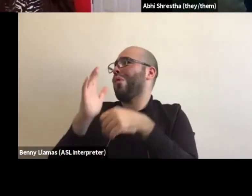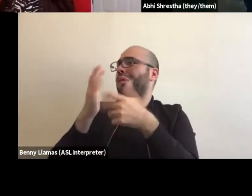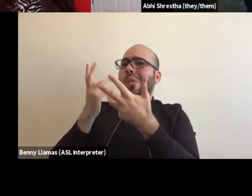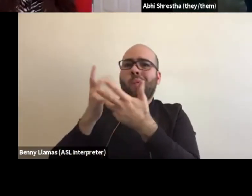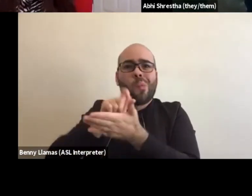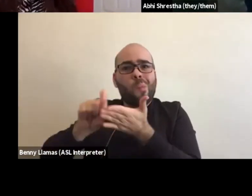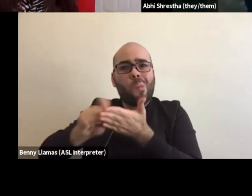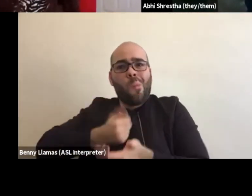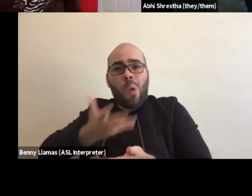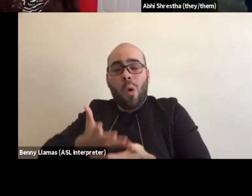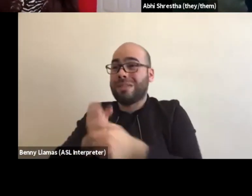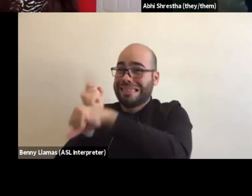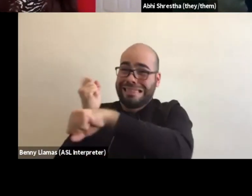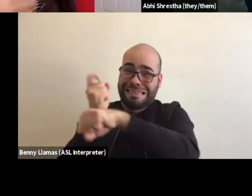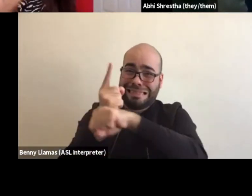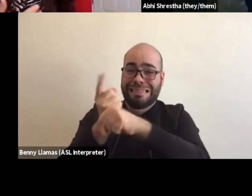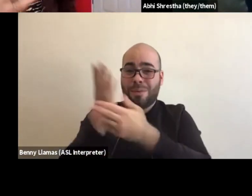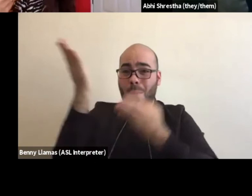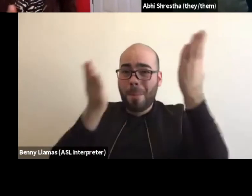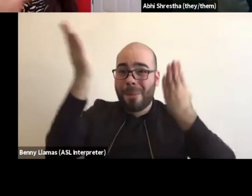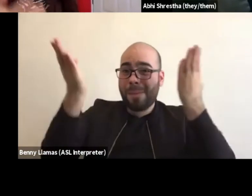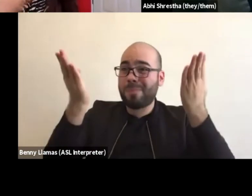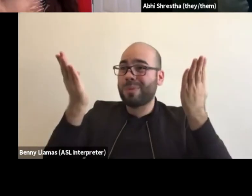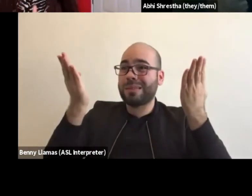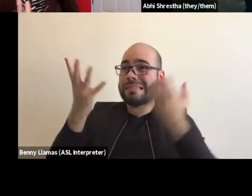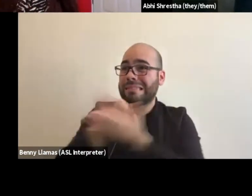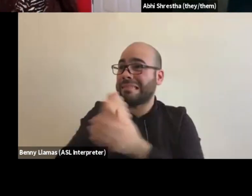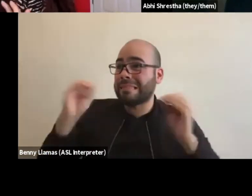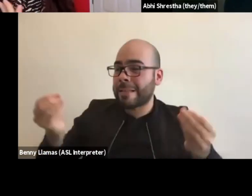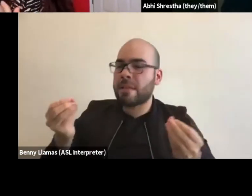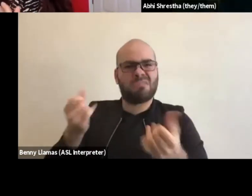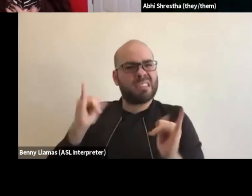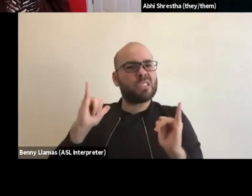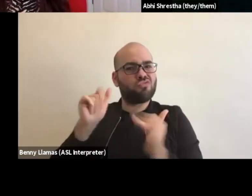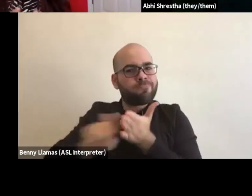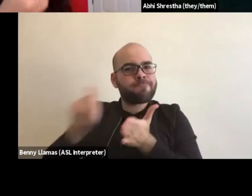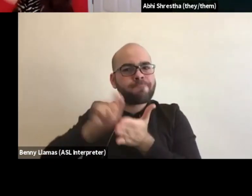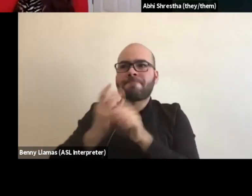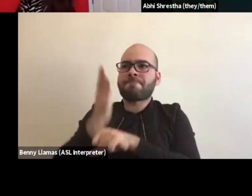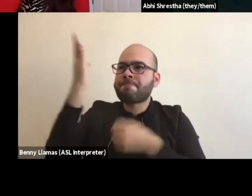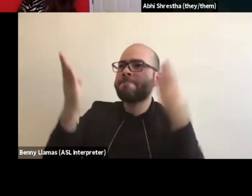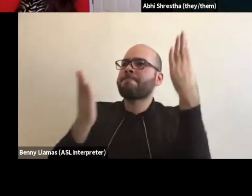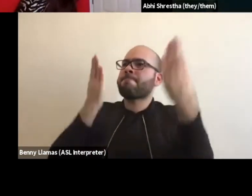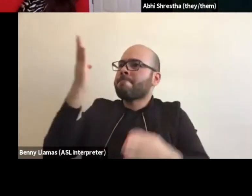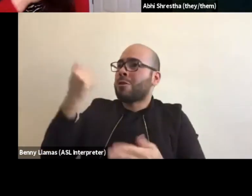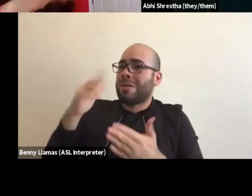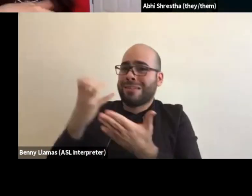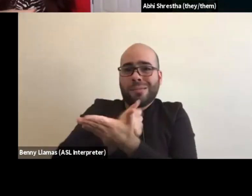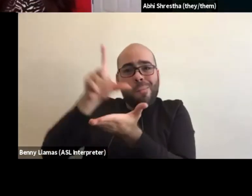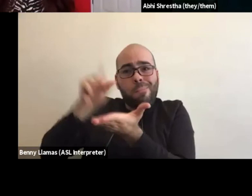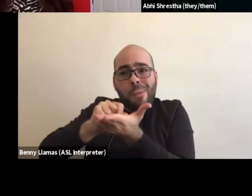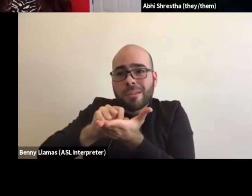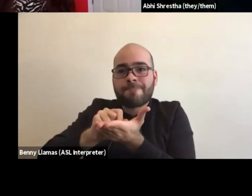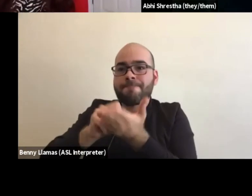I was miserable. But the whole time I was writing and writing and writing and submitting and trying to get published and getting rejected